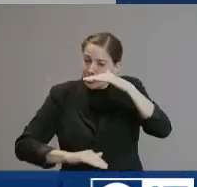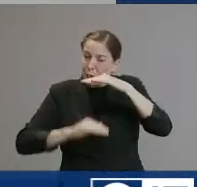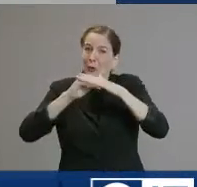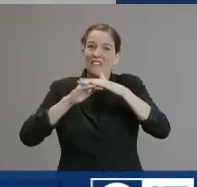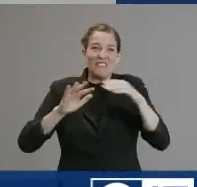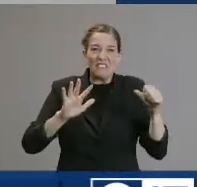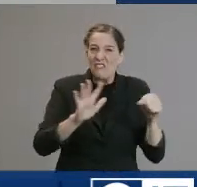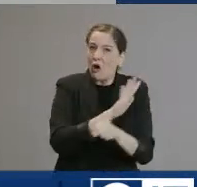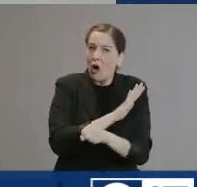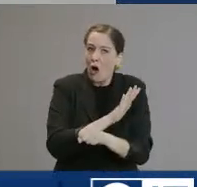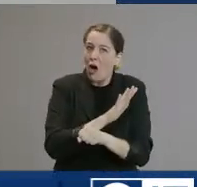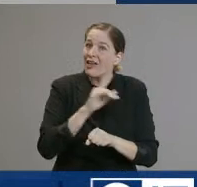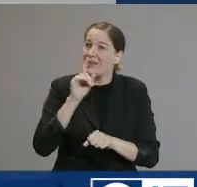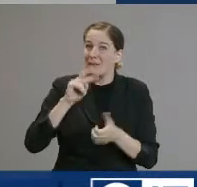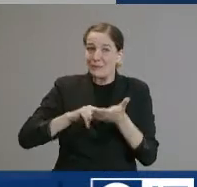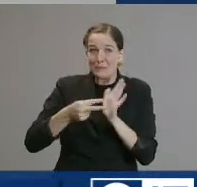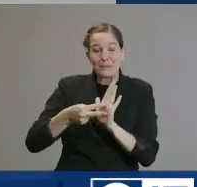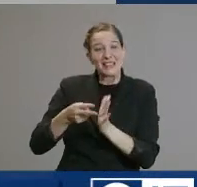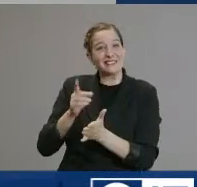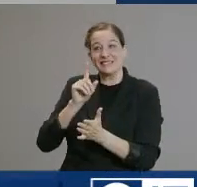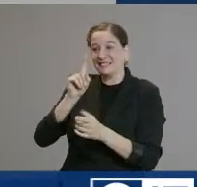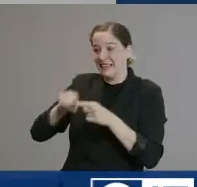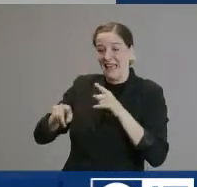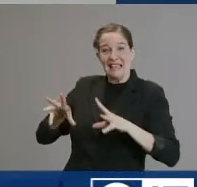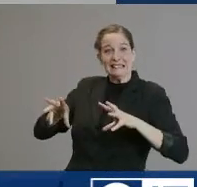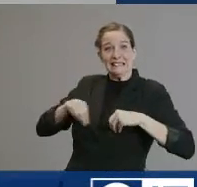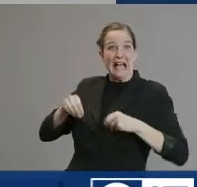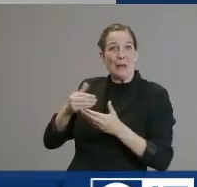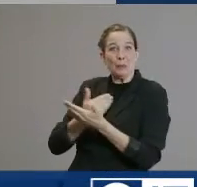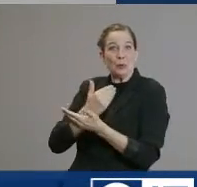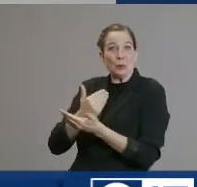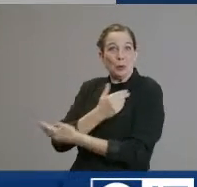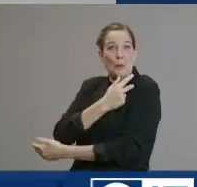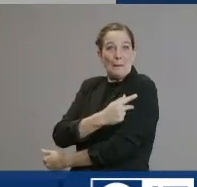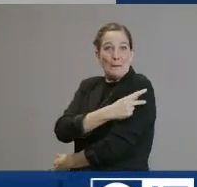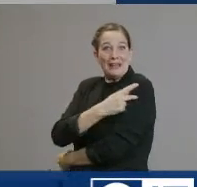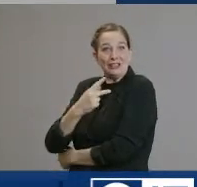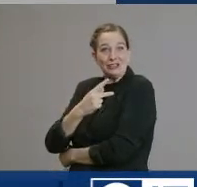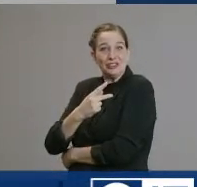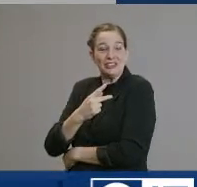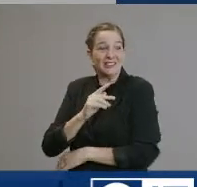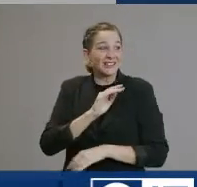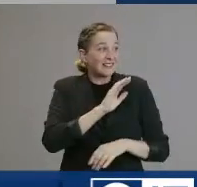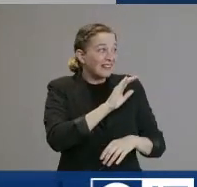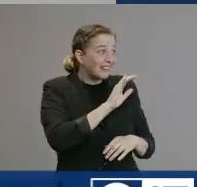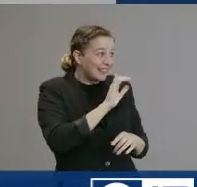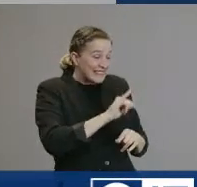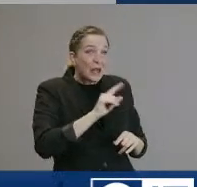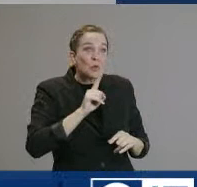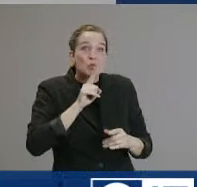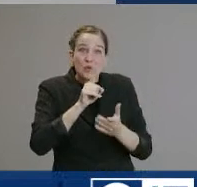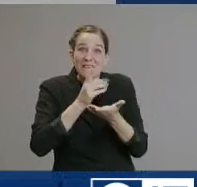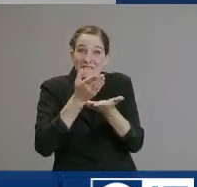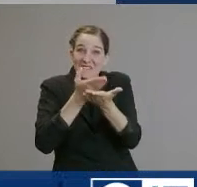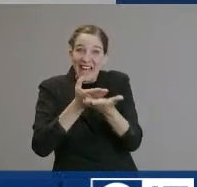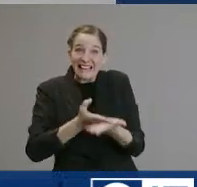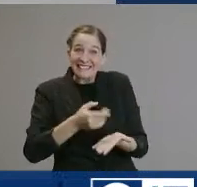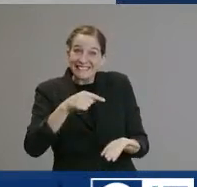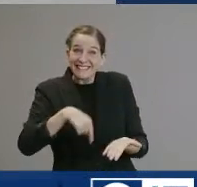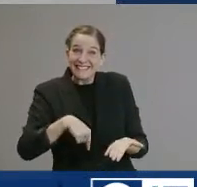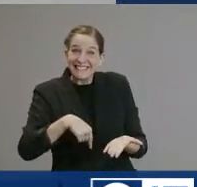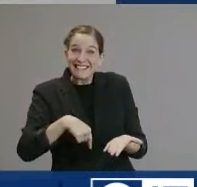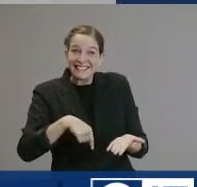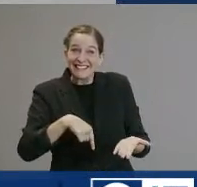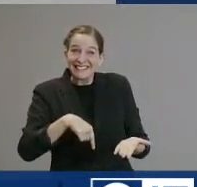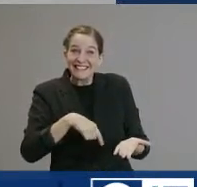patients for elective surgeries. And that's not false information, Governor. So that shows that there's been a growth in cases.